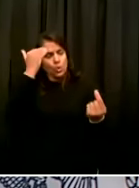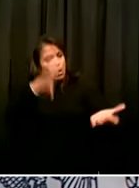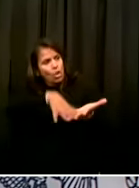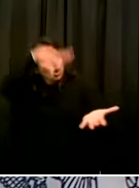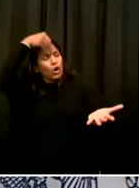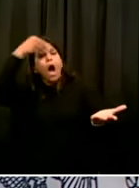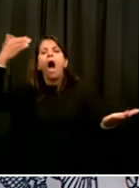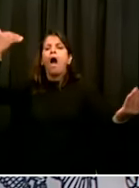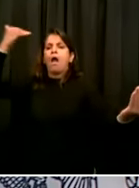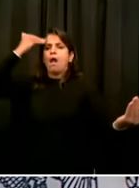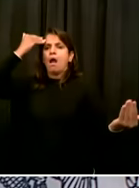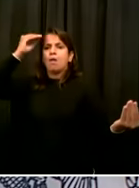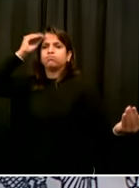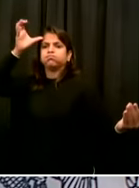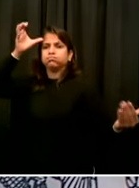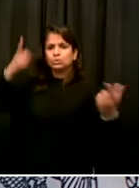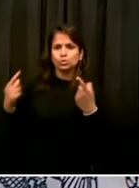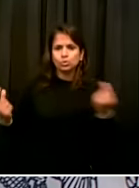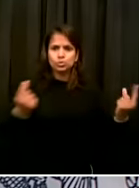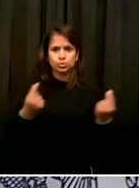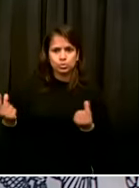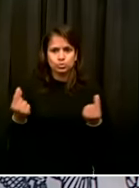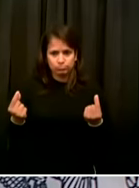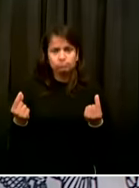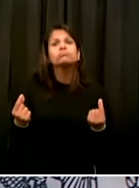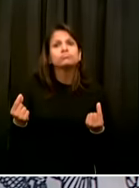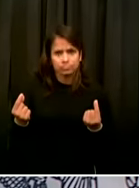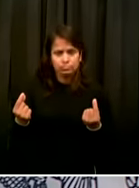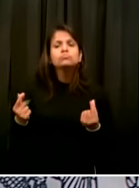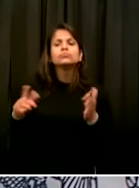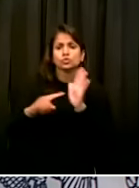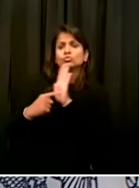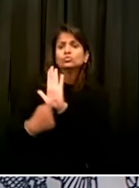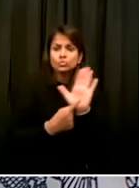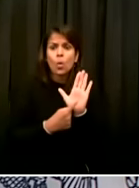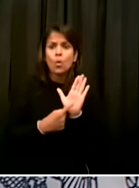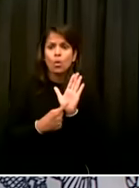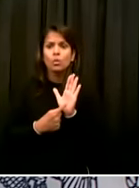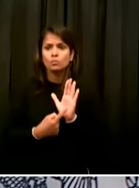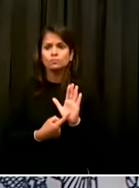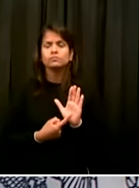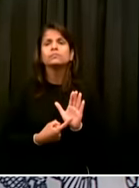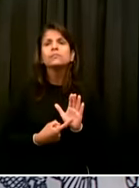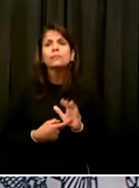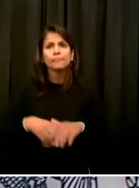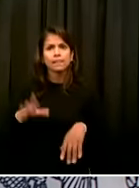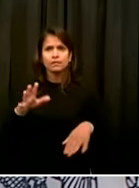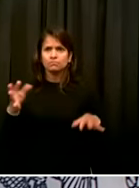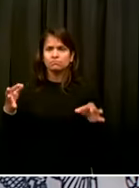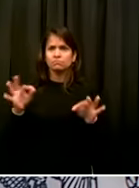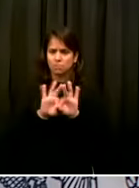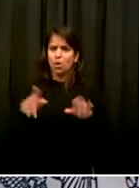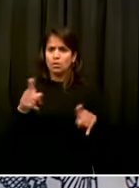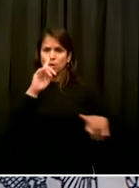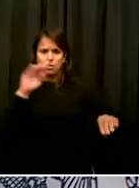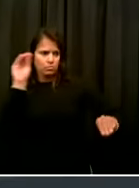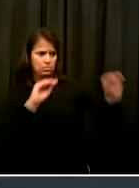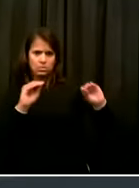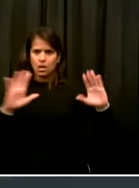evolve. And thank God has been evolving in a good direction because of everyone's hard work. So here are our newest